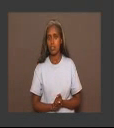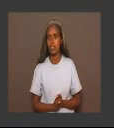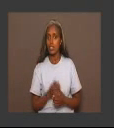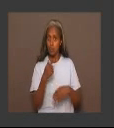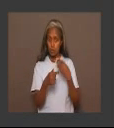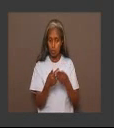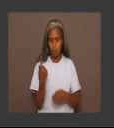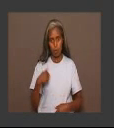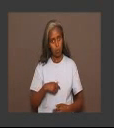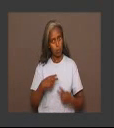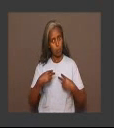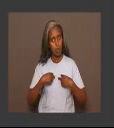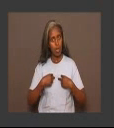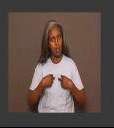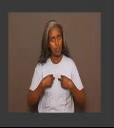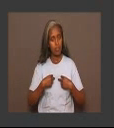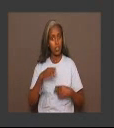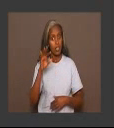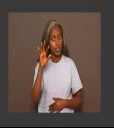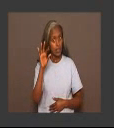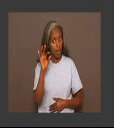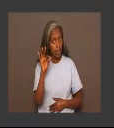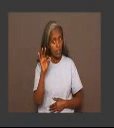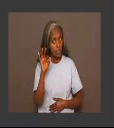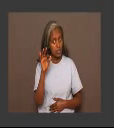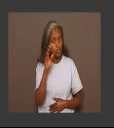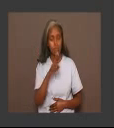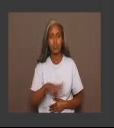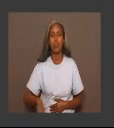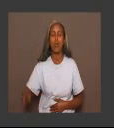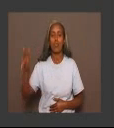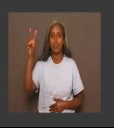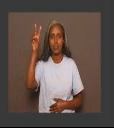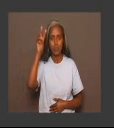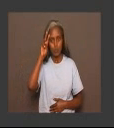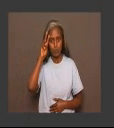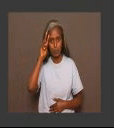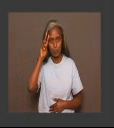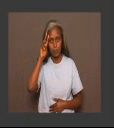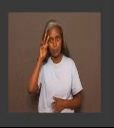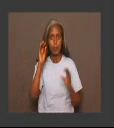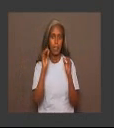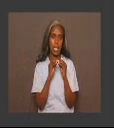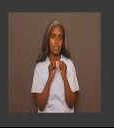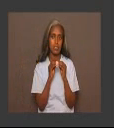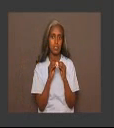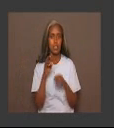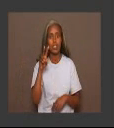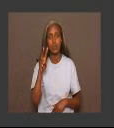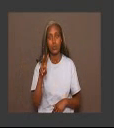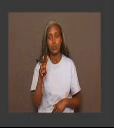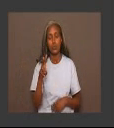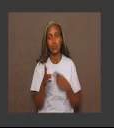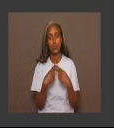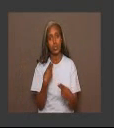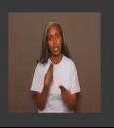So we have 9 to the power of 2 plus